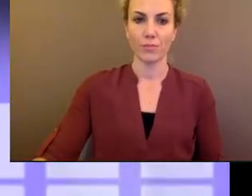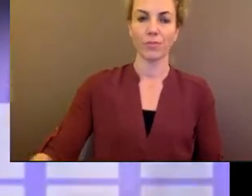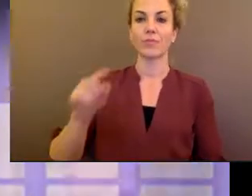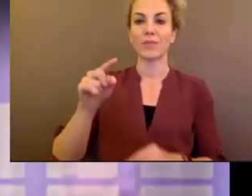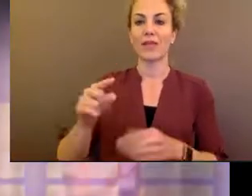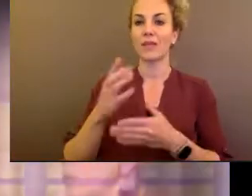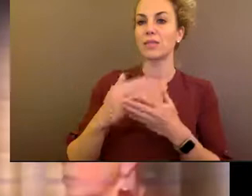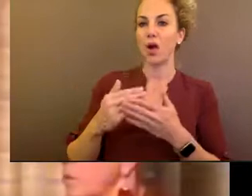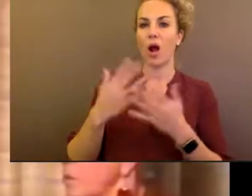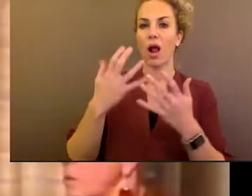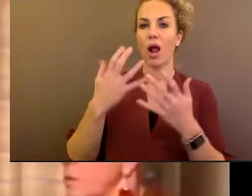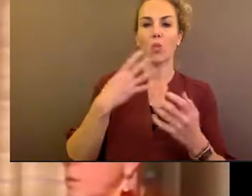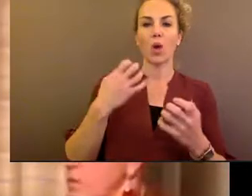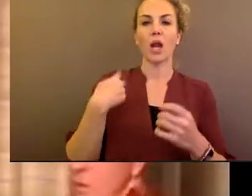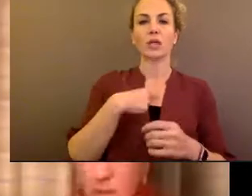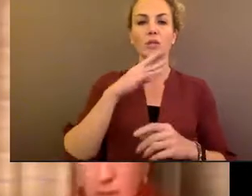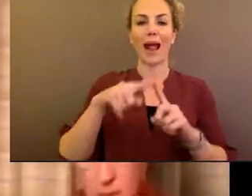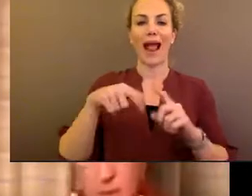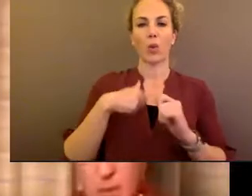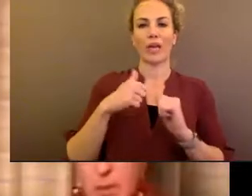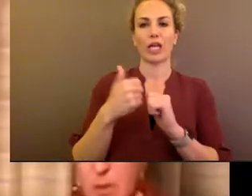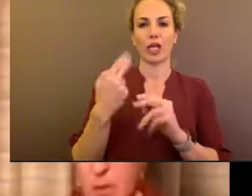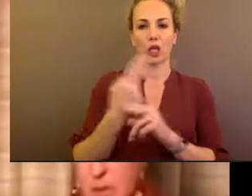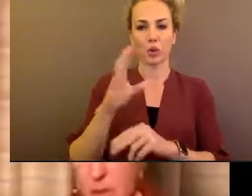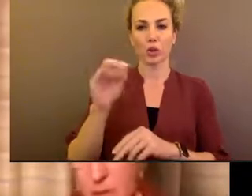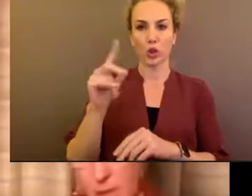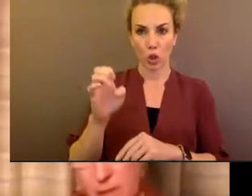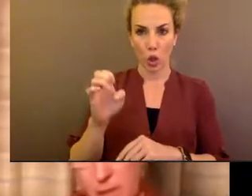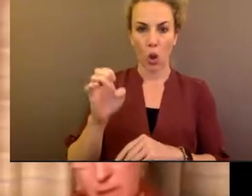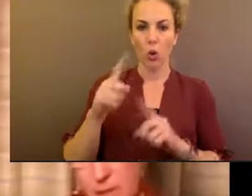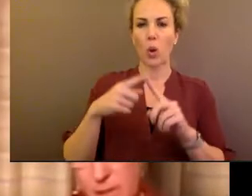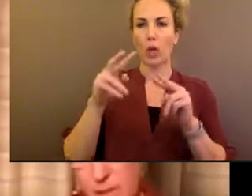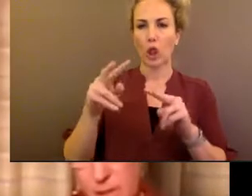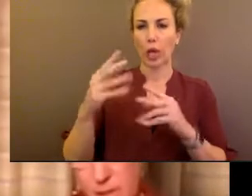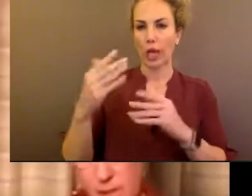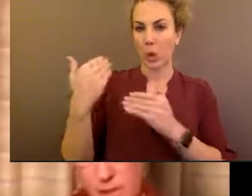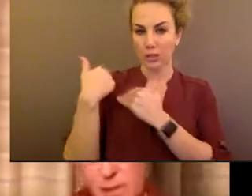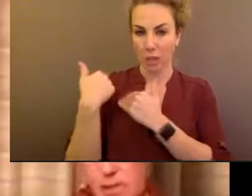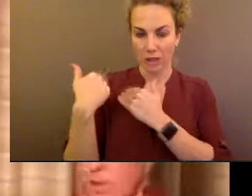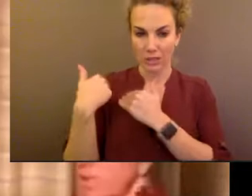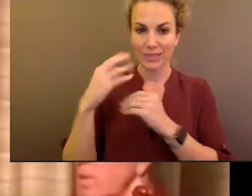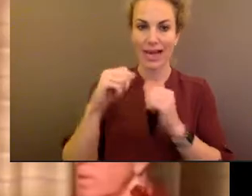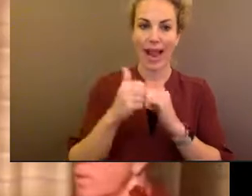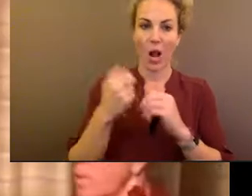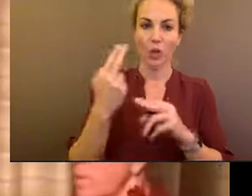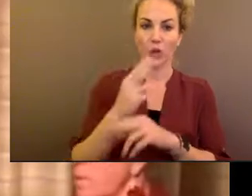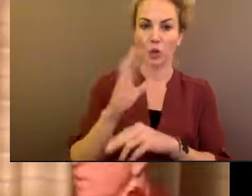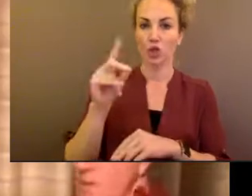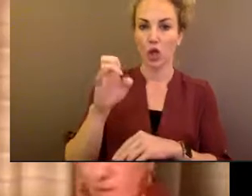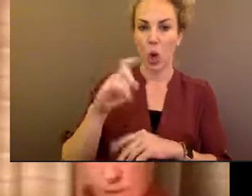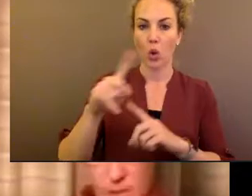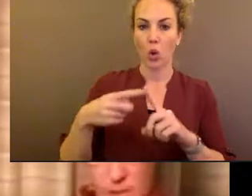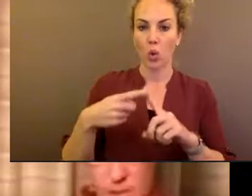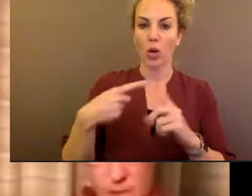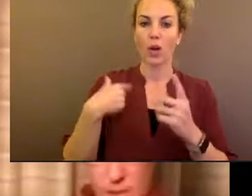this segment, I'd like us to talk about how we use the code, when we look at responsibilities, and how we use the code when